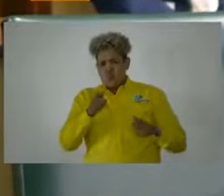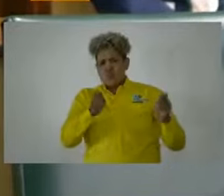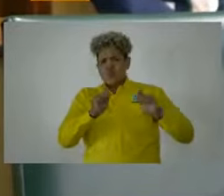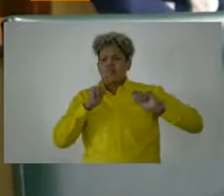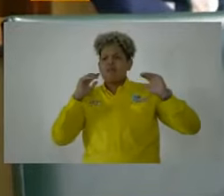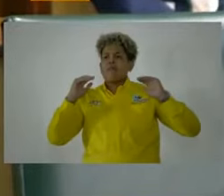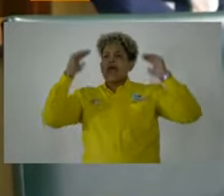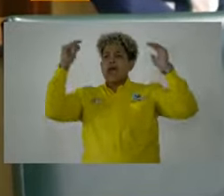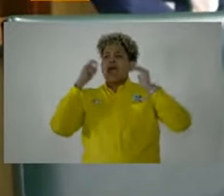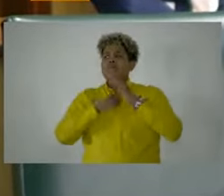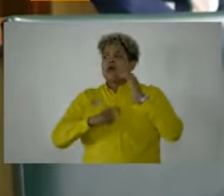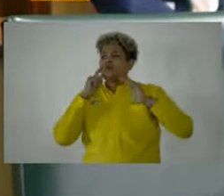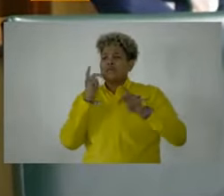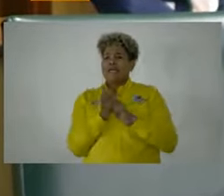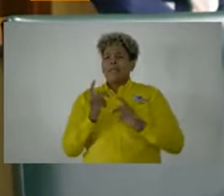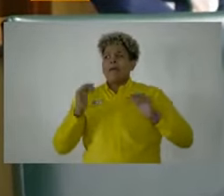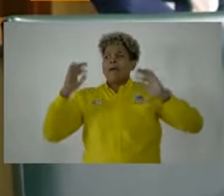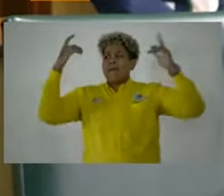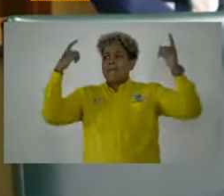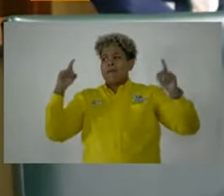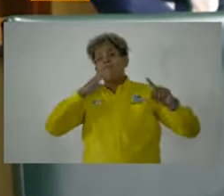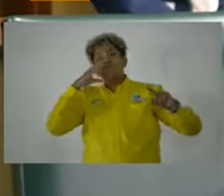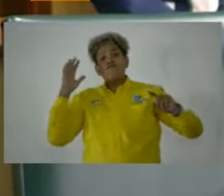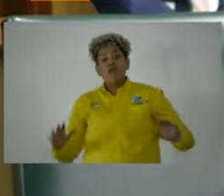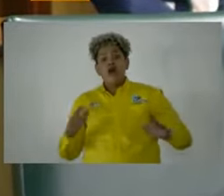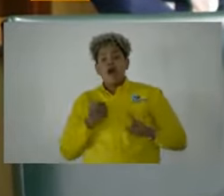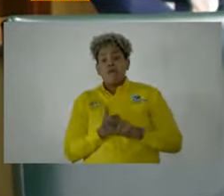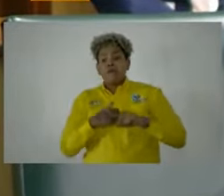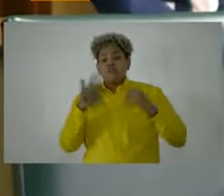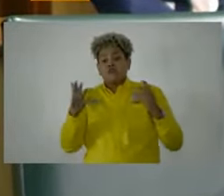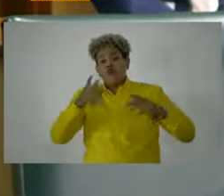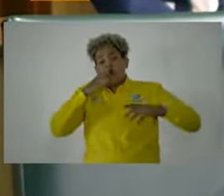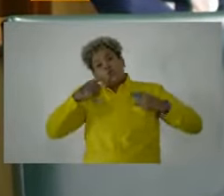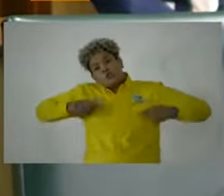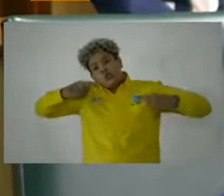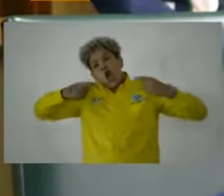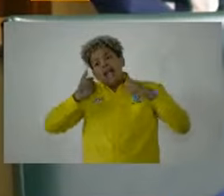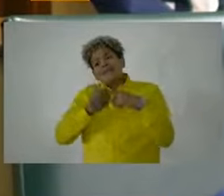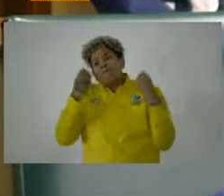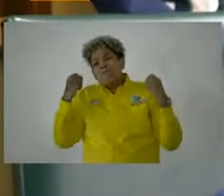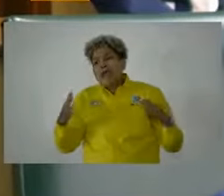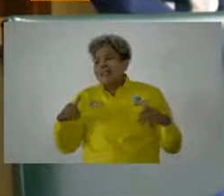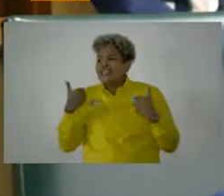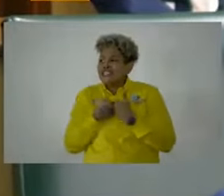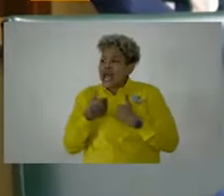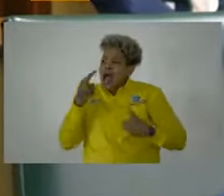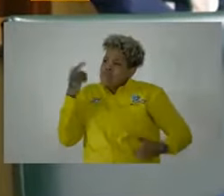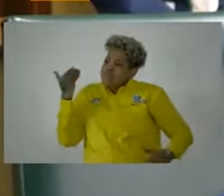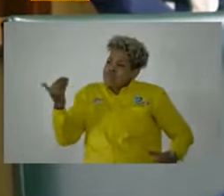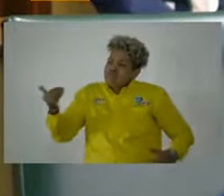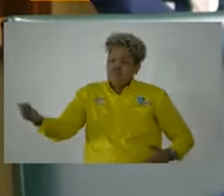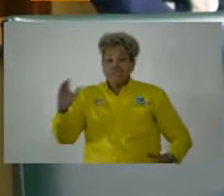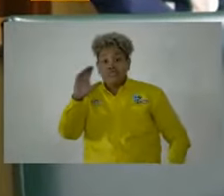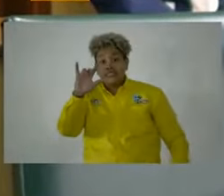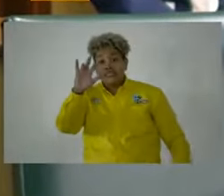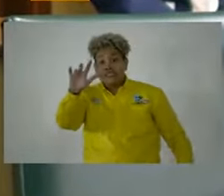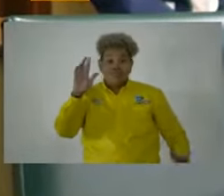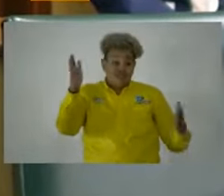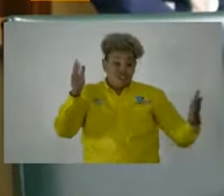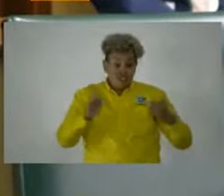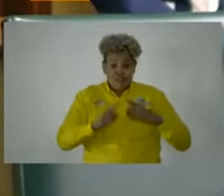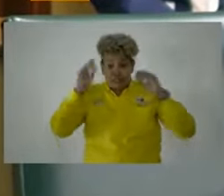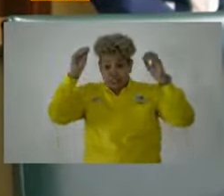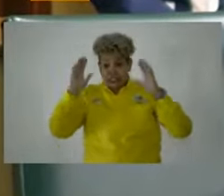the high prices that keep going up? Farmers who are struggling in so many challenges? Civil servants, teachers,